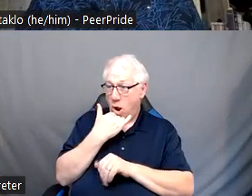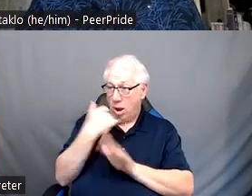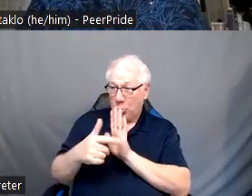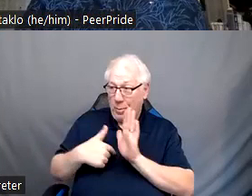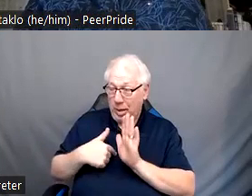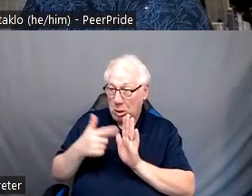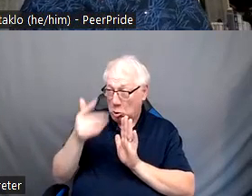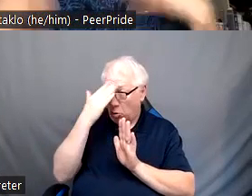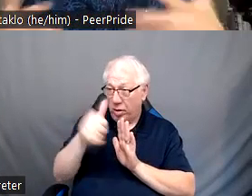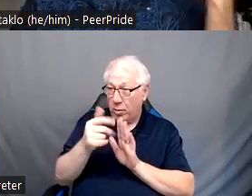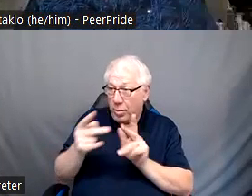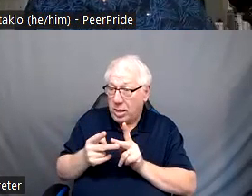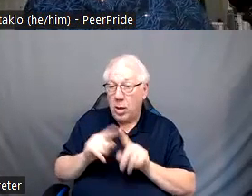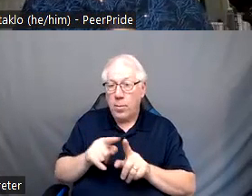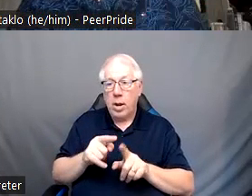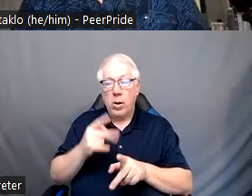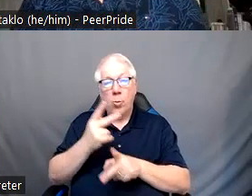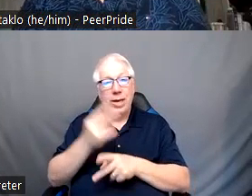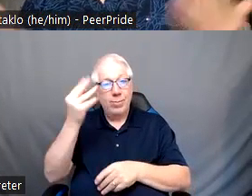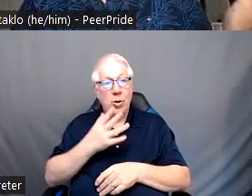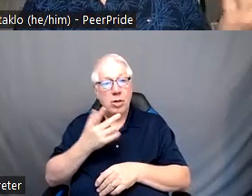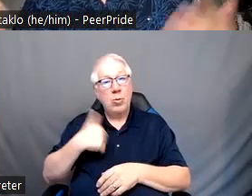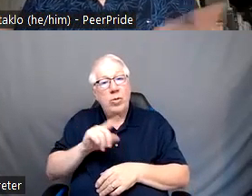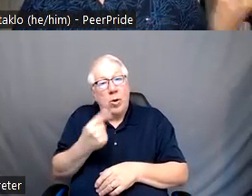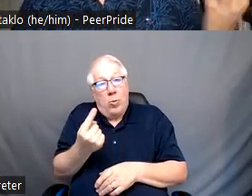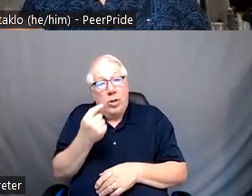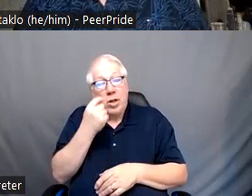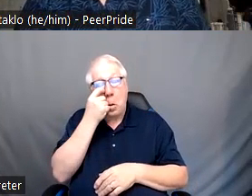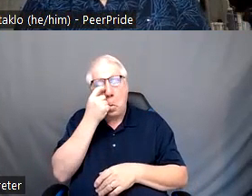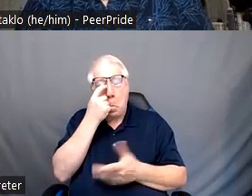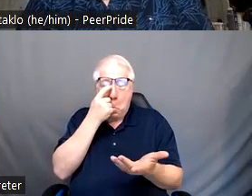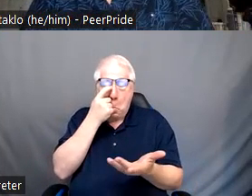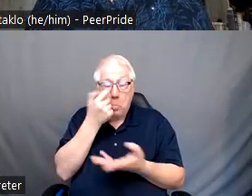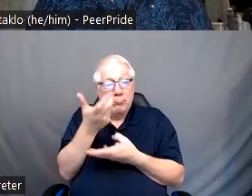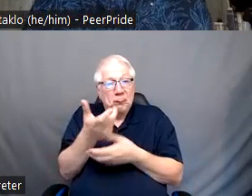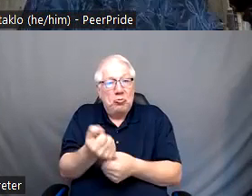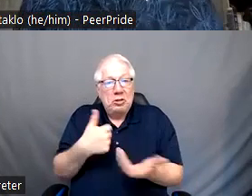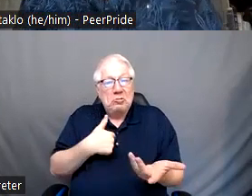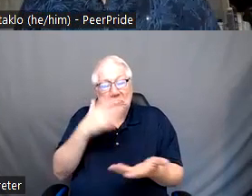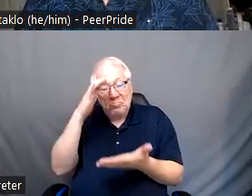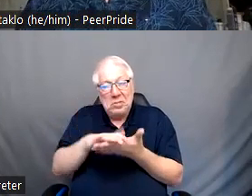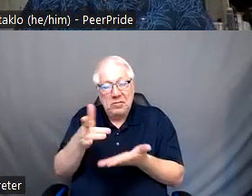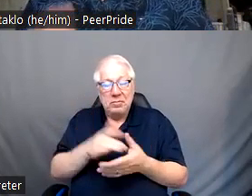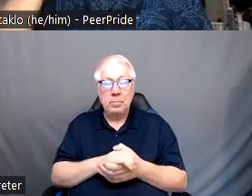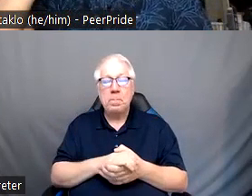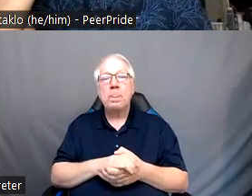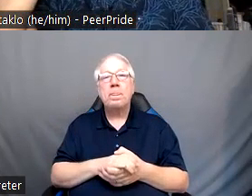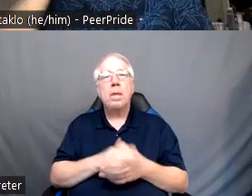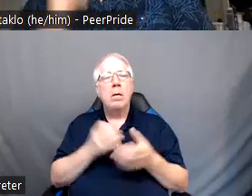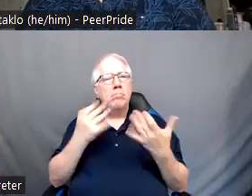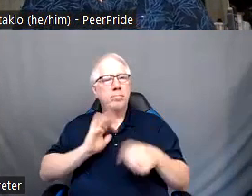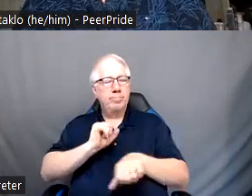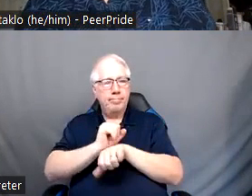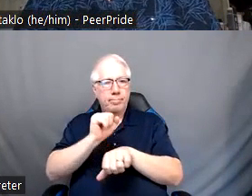about. But we keep getting told by people that we are. So, okay, I trust that. Yeah, so a lot of the work that we